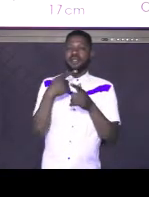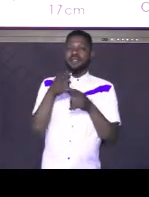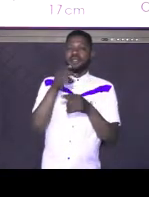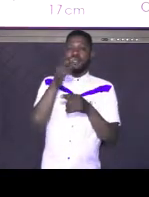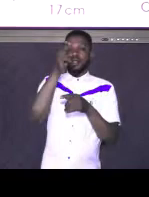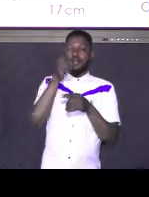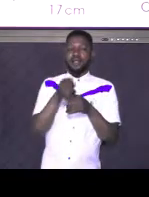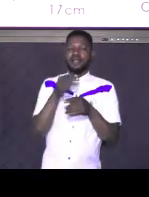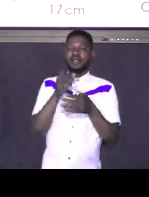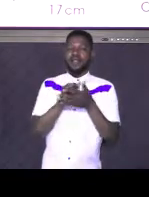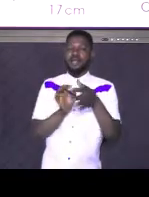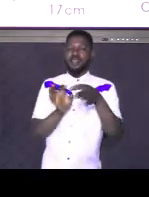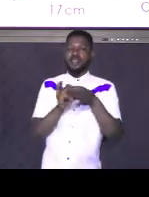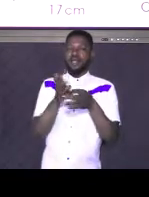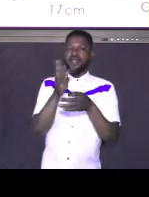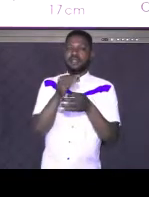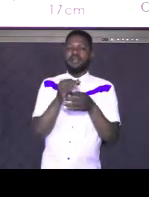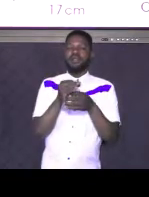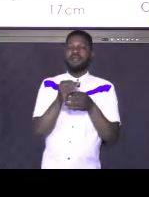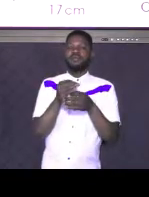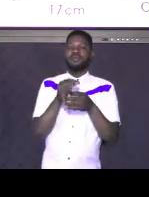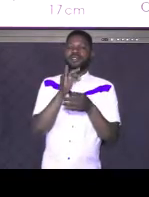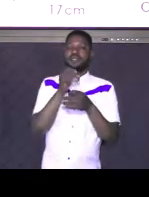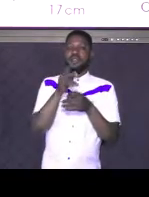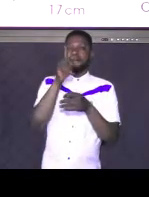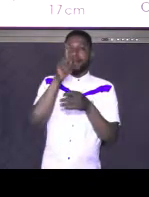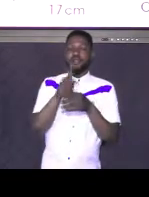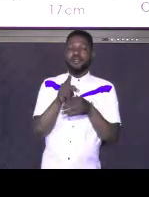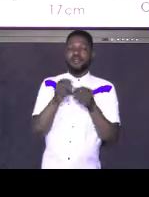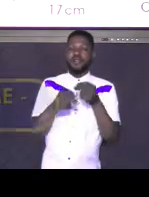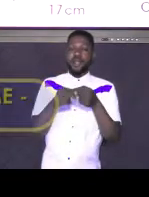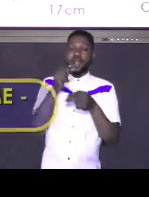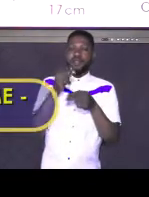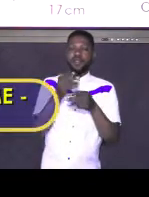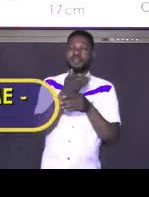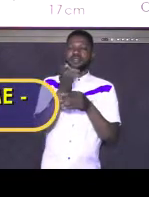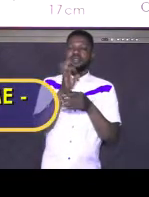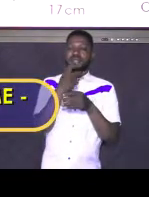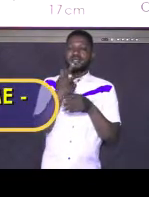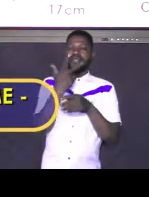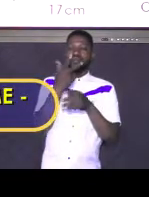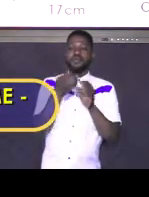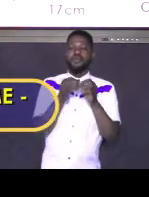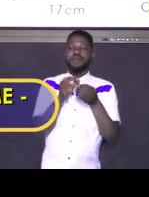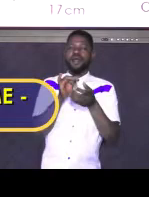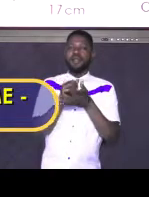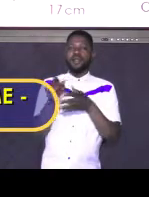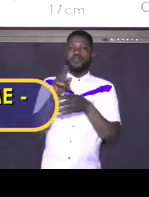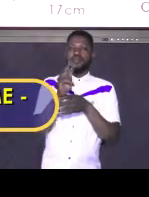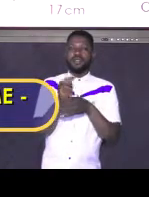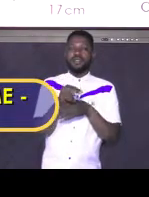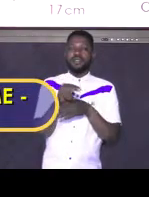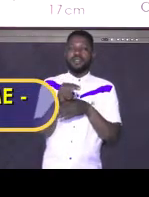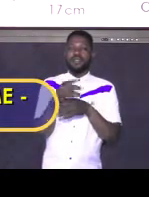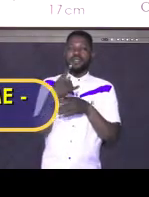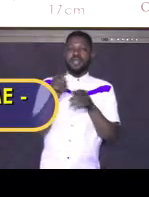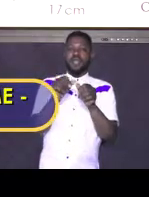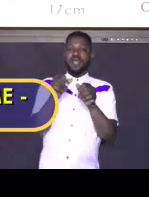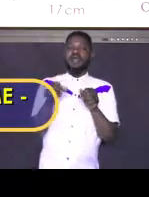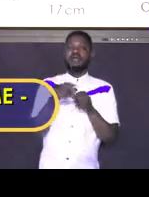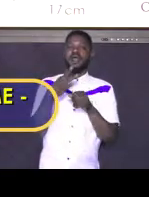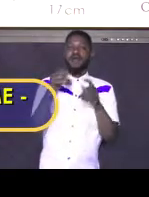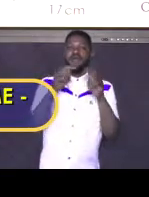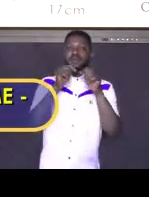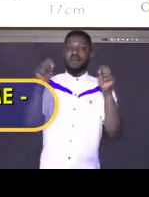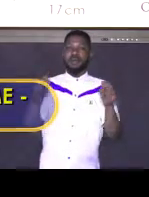first, then the line that joins them that is perpendicular to the parallel side is the perpendicular height. These are the three numbers that you need.